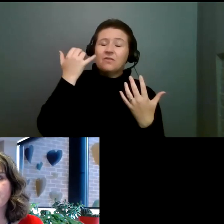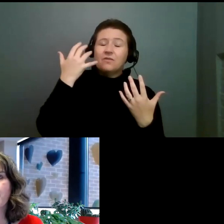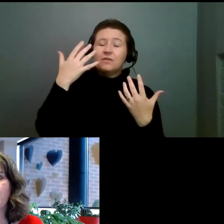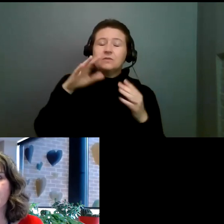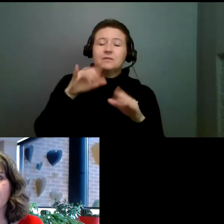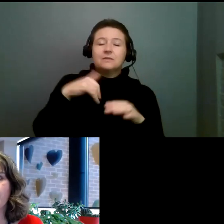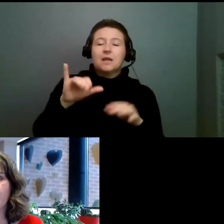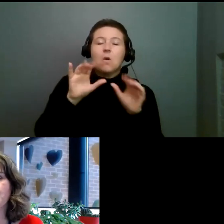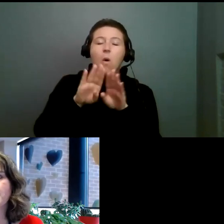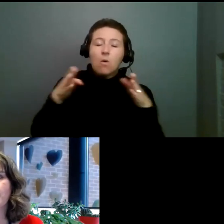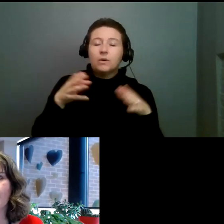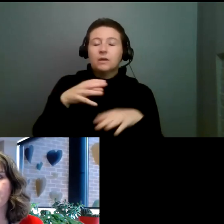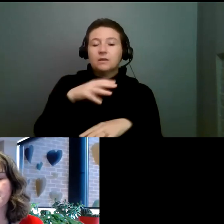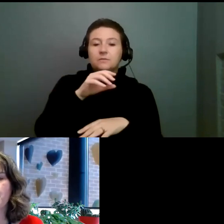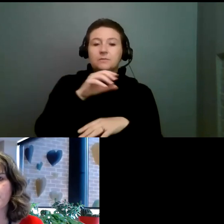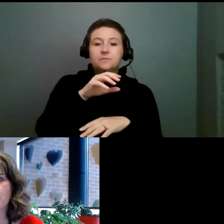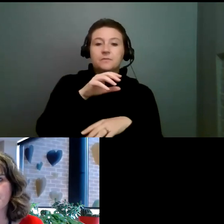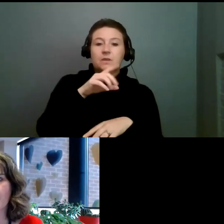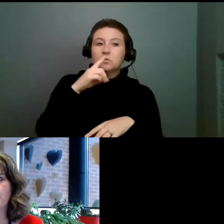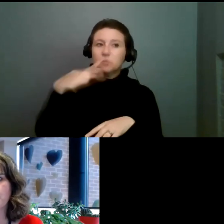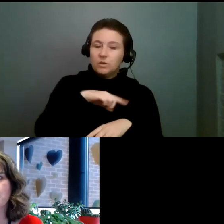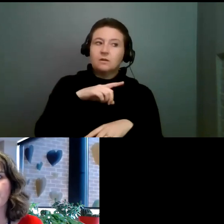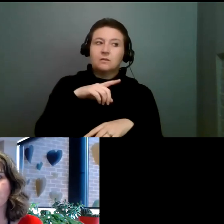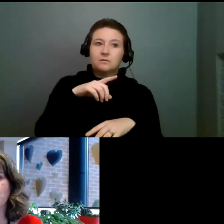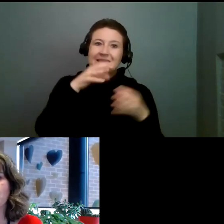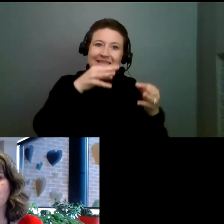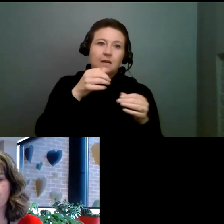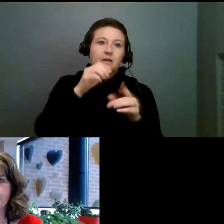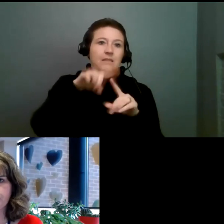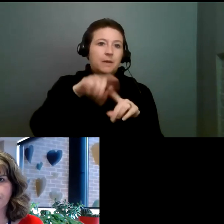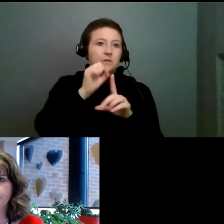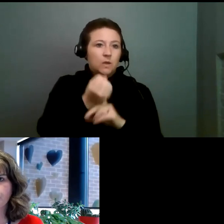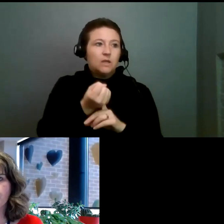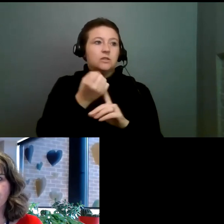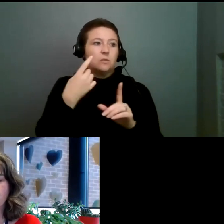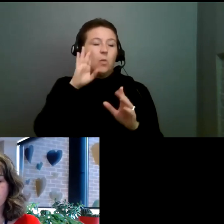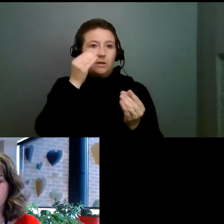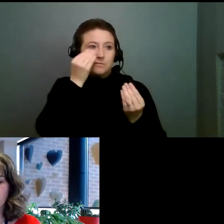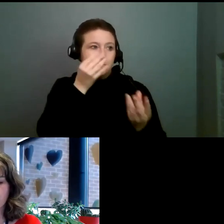effort in addressing how we respond to those cases and concerns.